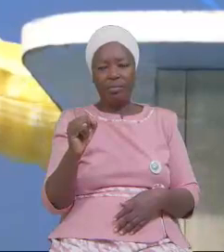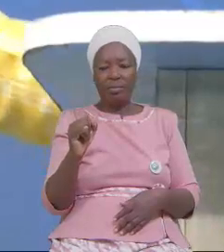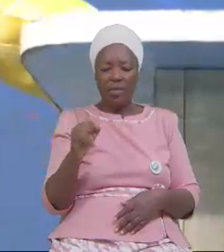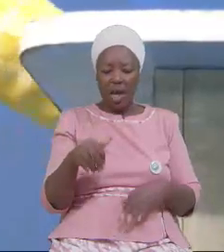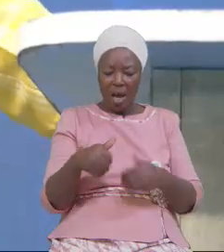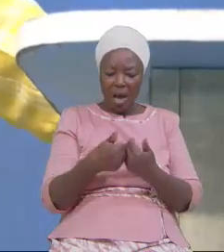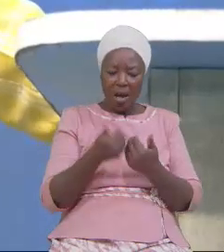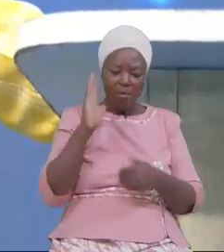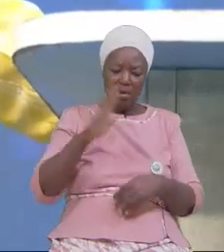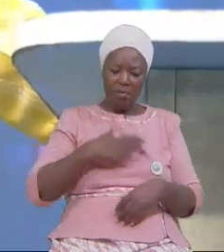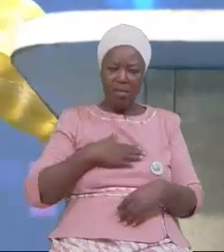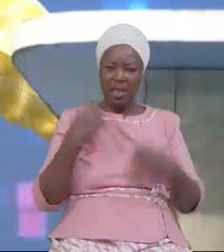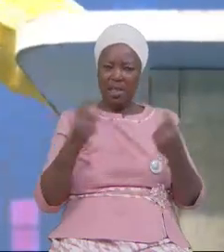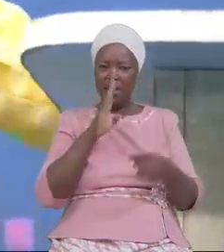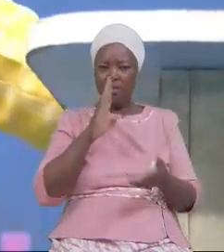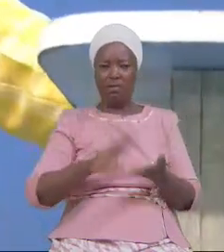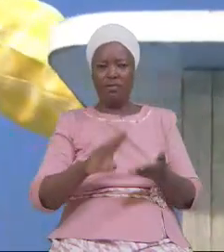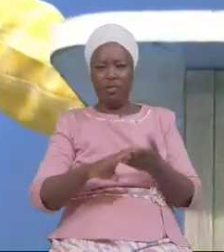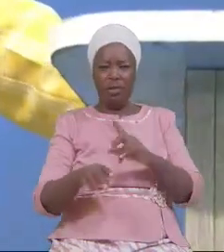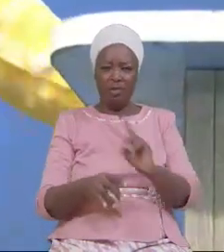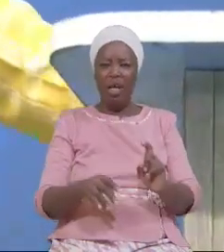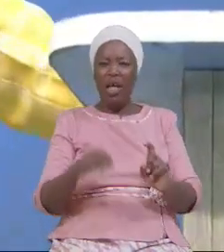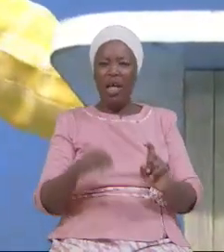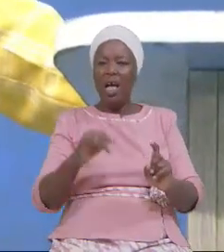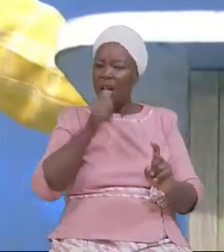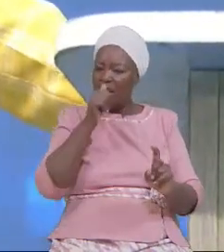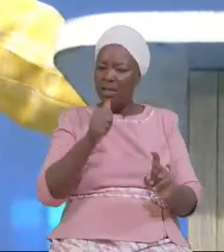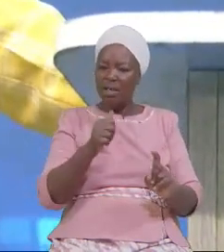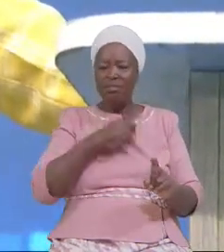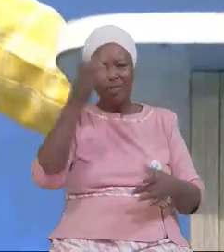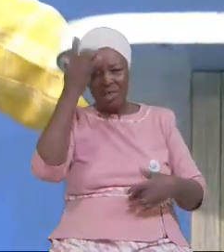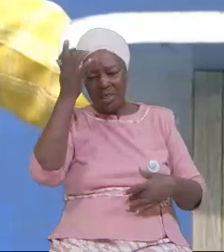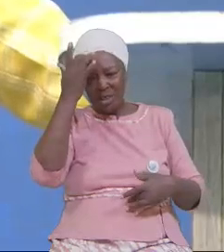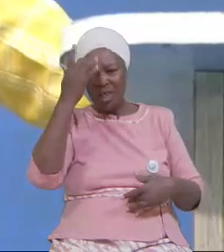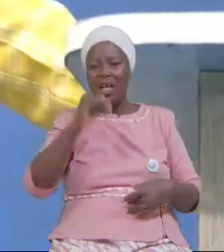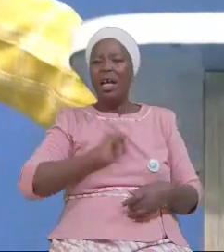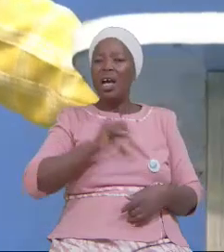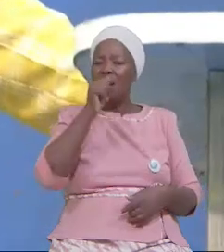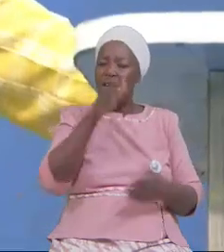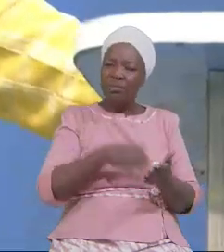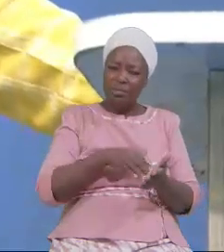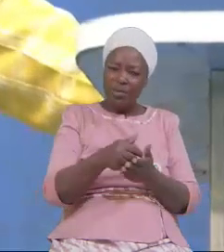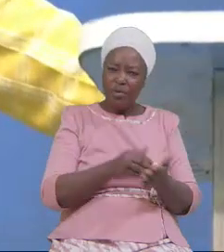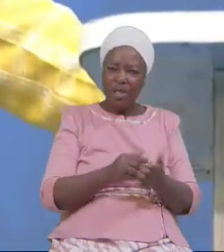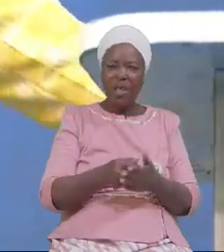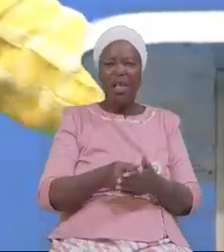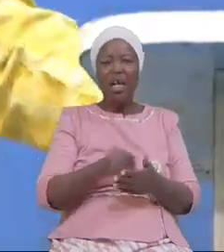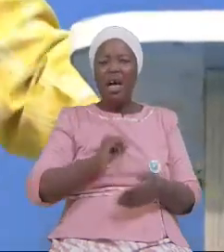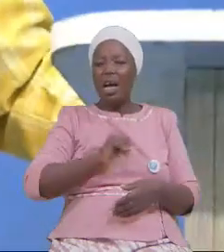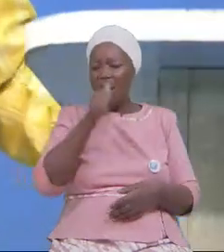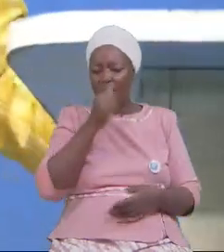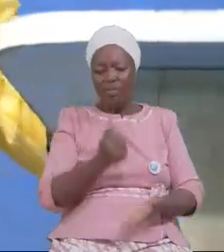be forgiven? I am impotent. I am weak. I am